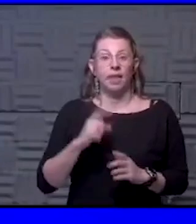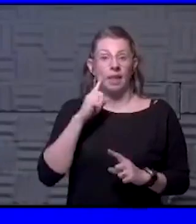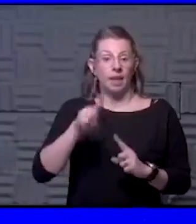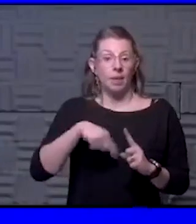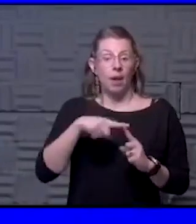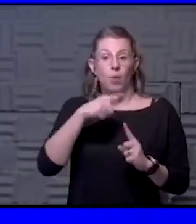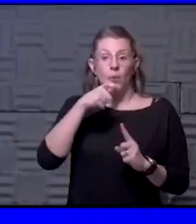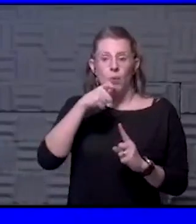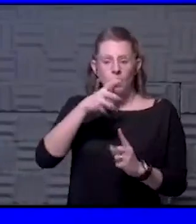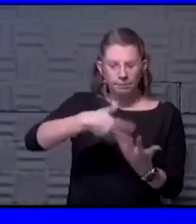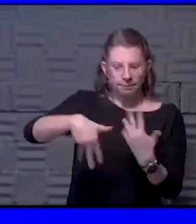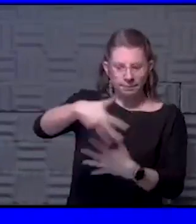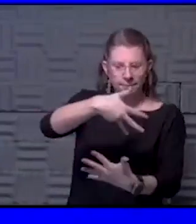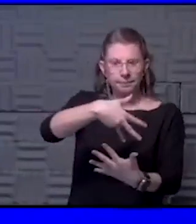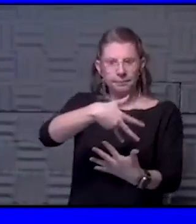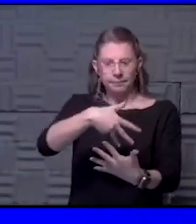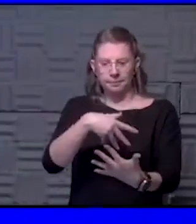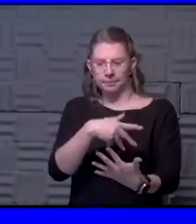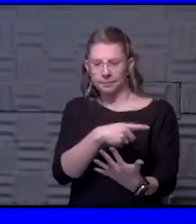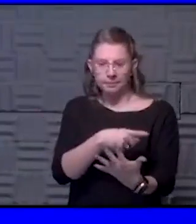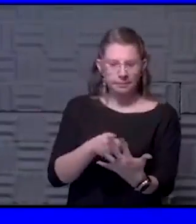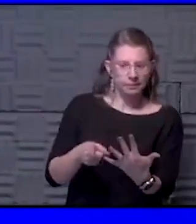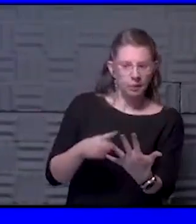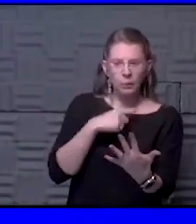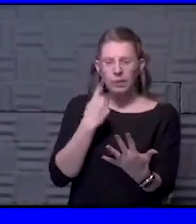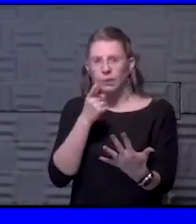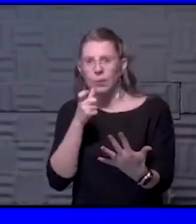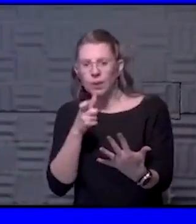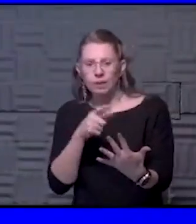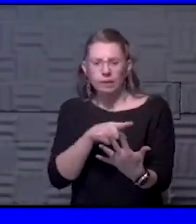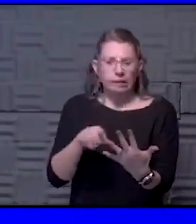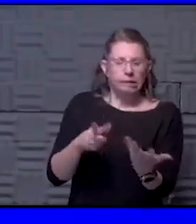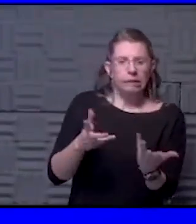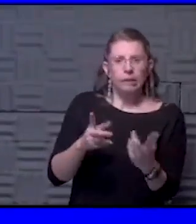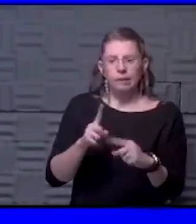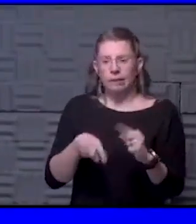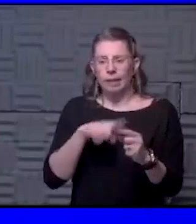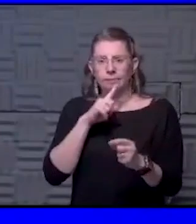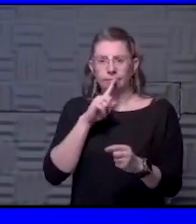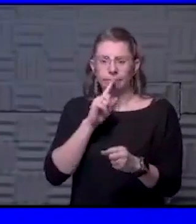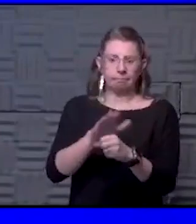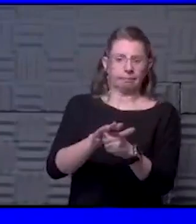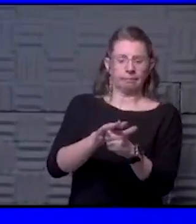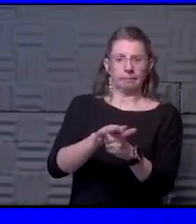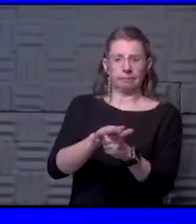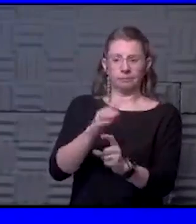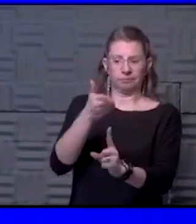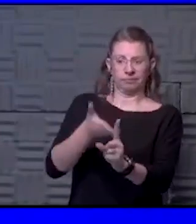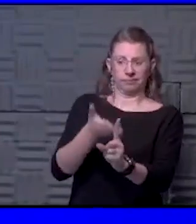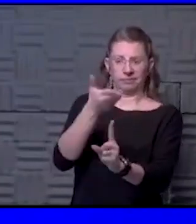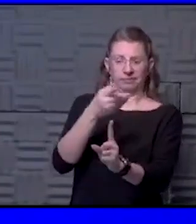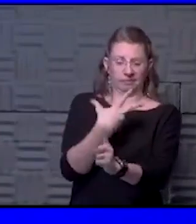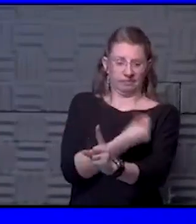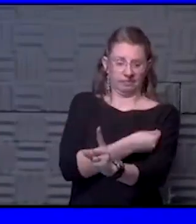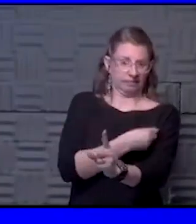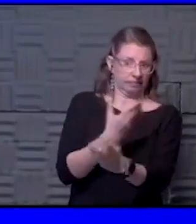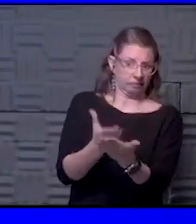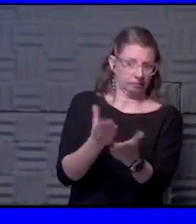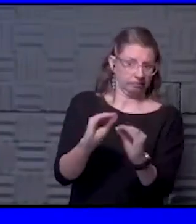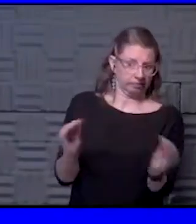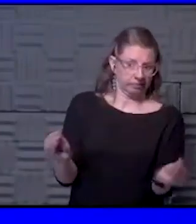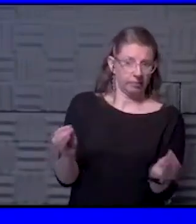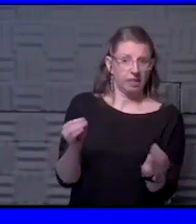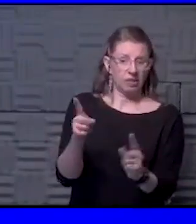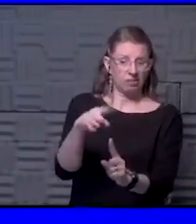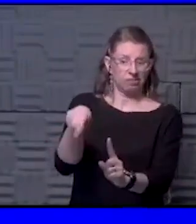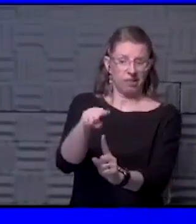about who you're around. Think about who could be at risk. And if you can't guarantee, that whoever you're around has been vaccinated, then those people could be